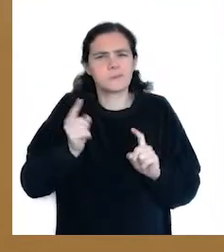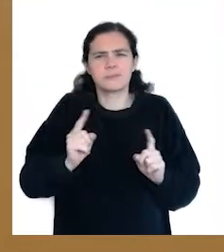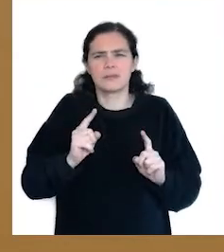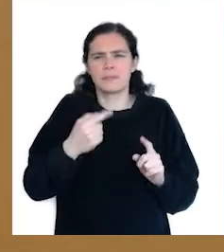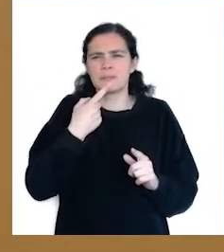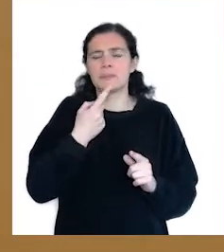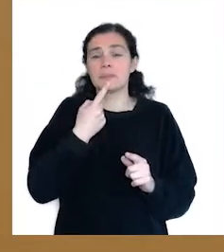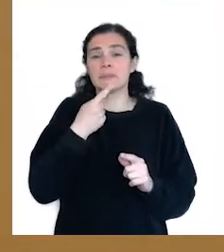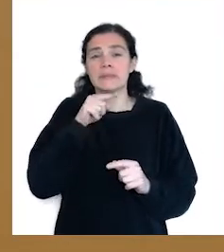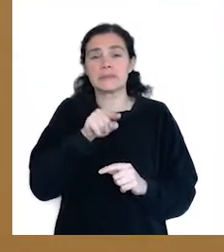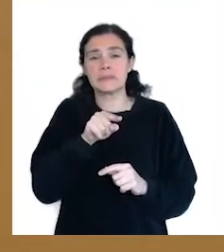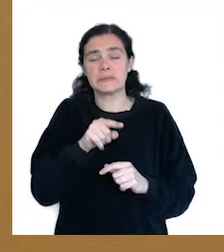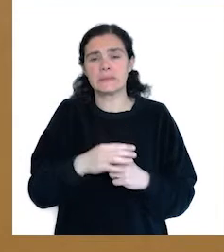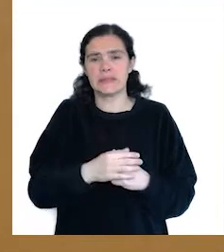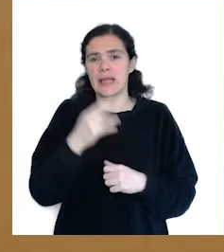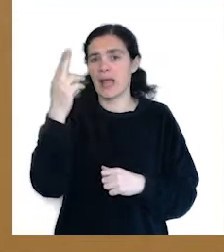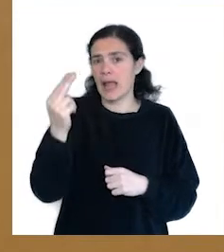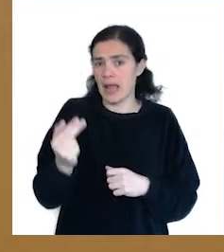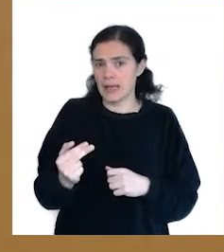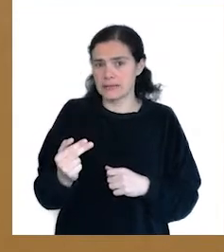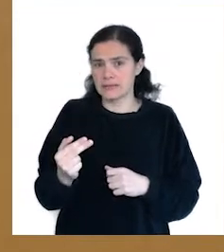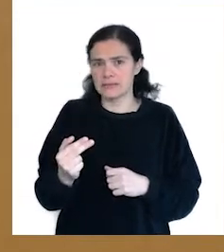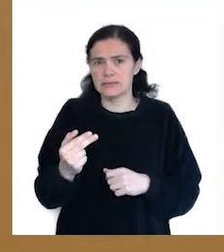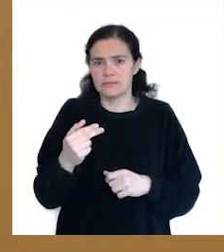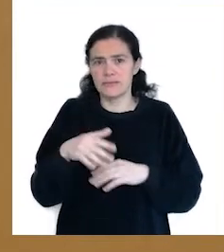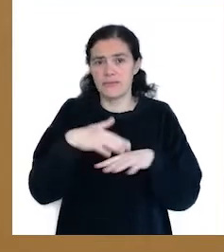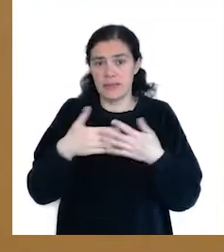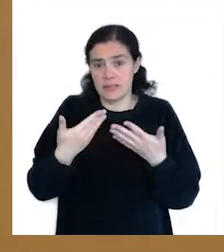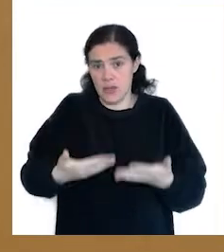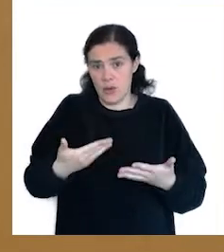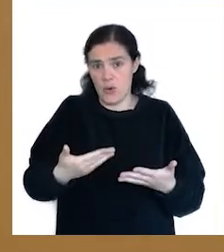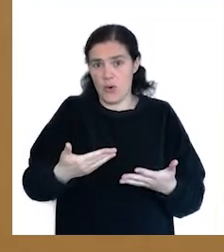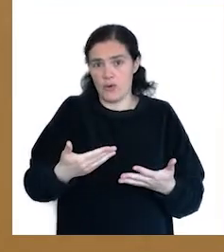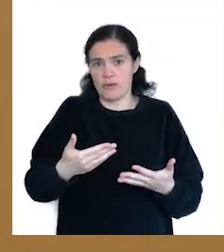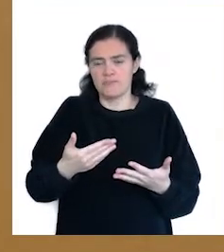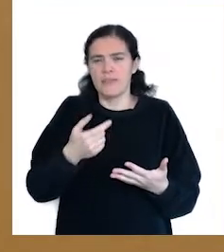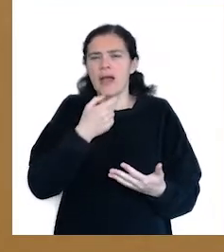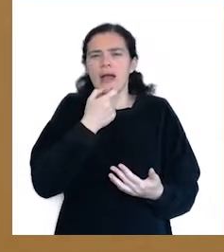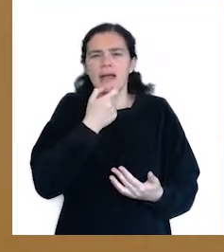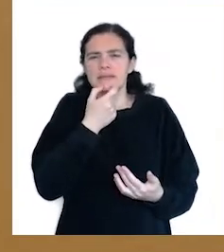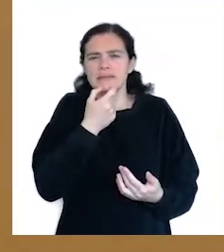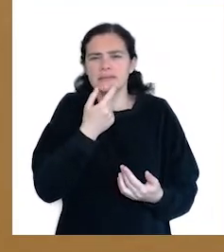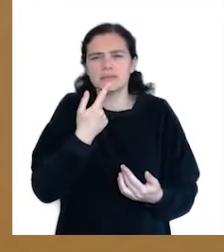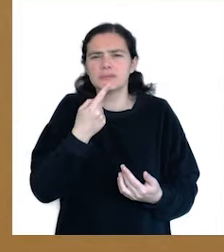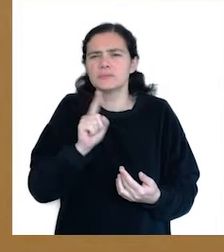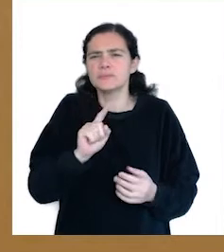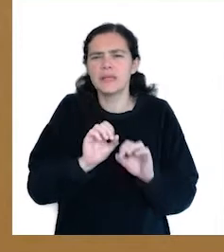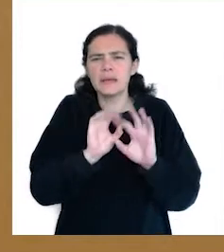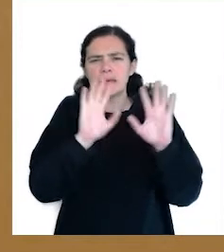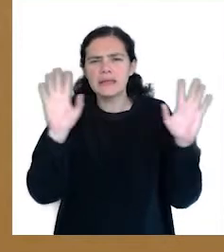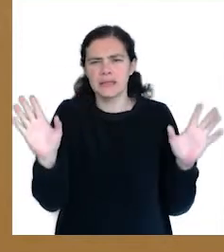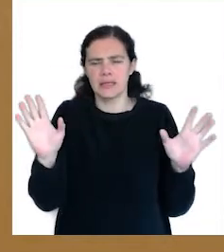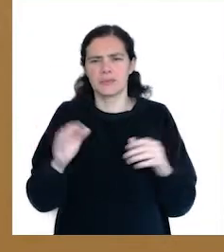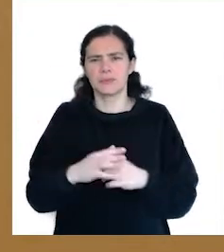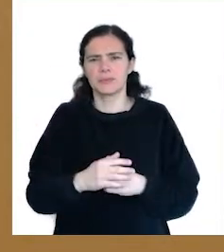unthinkable to understand art being made today without a